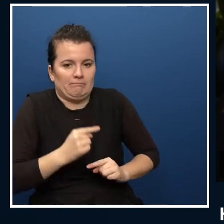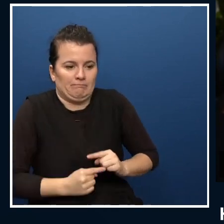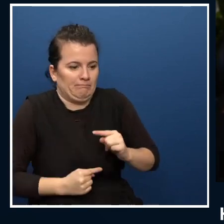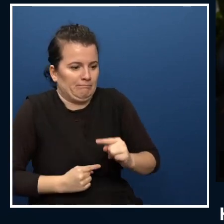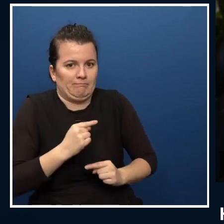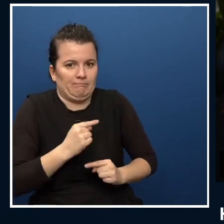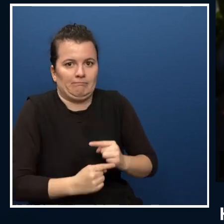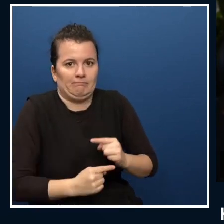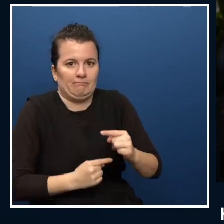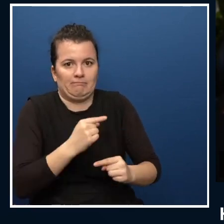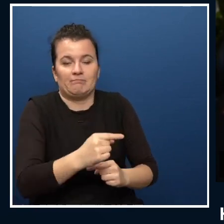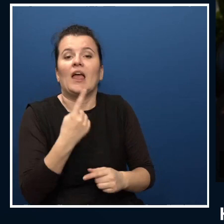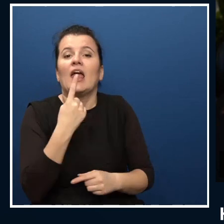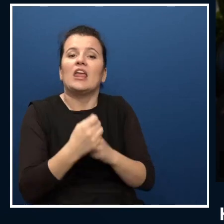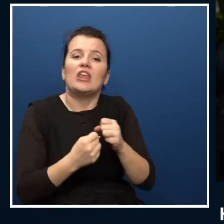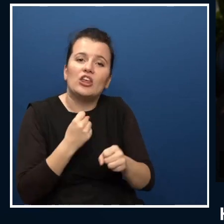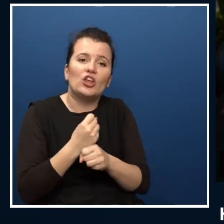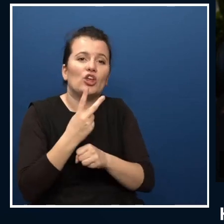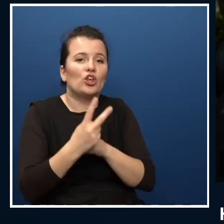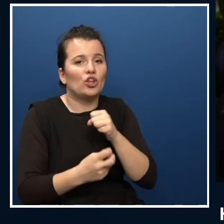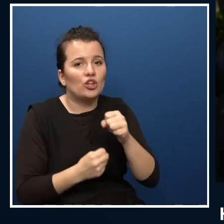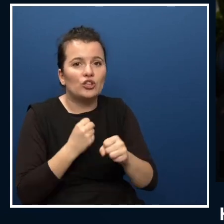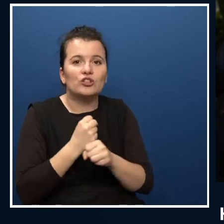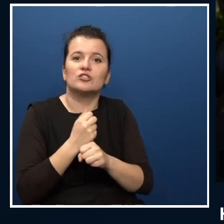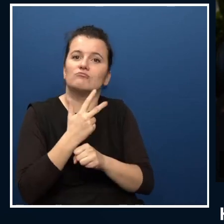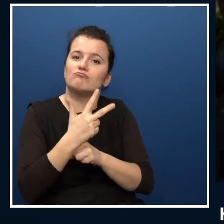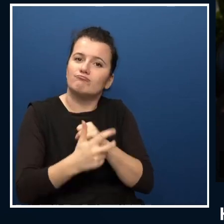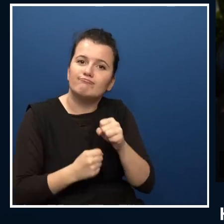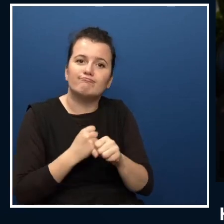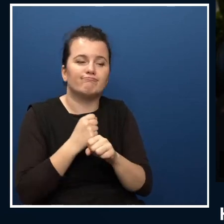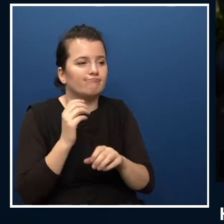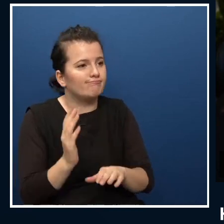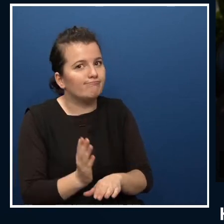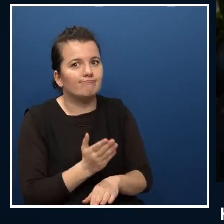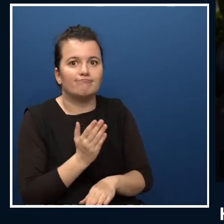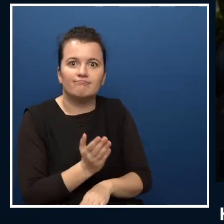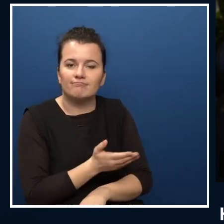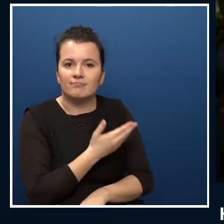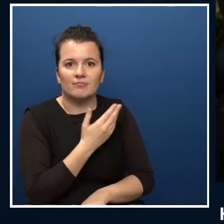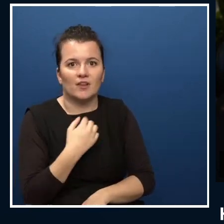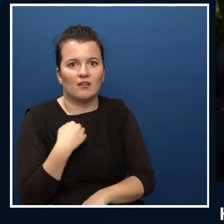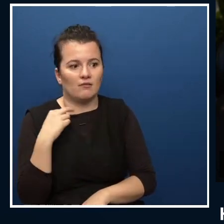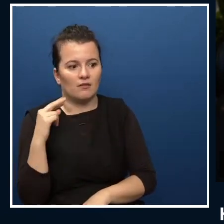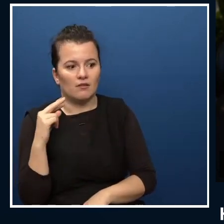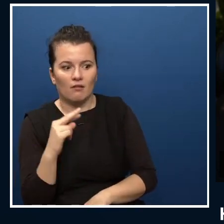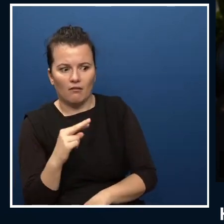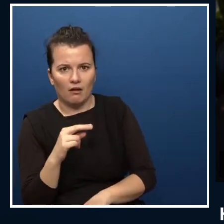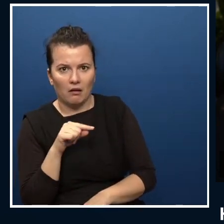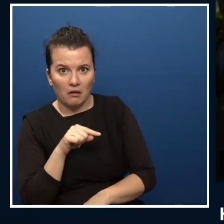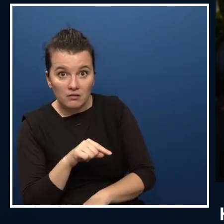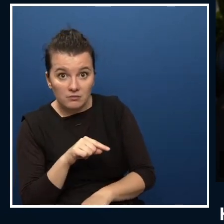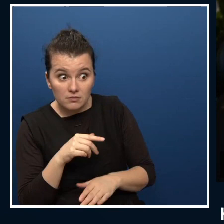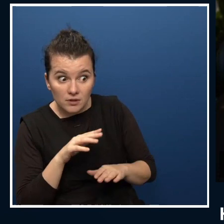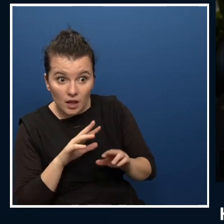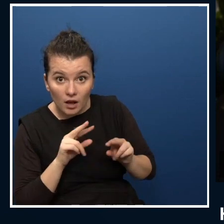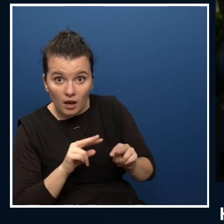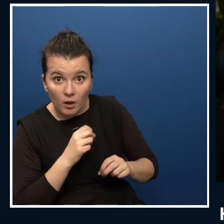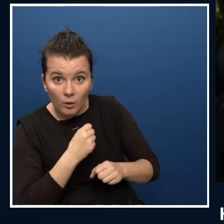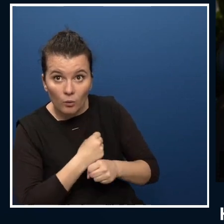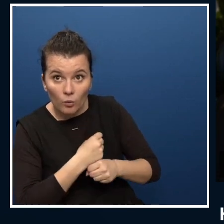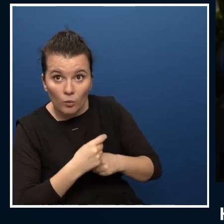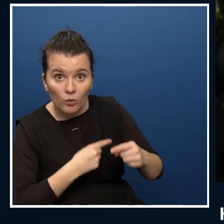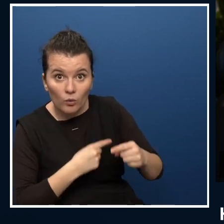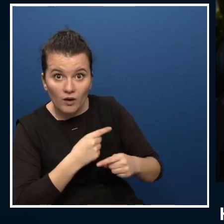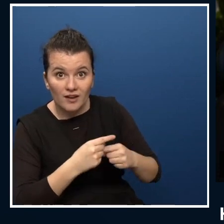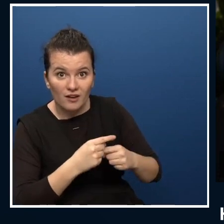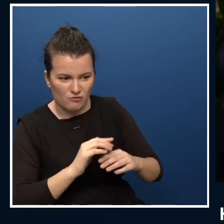year goes by, and the next thing you know, you go, is that system still running on that computer under Anna's desk?